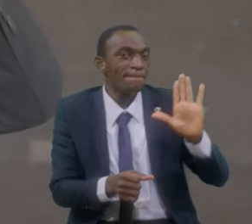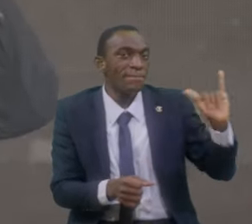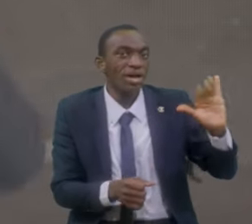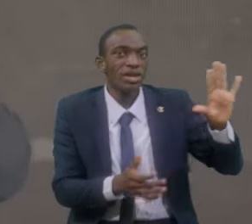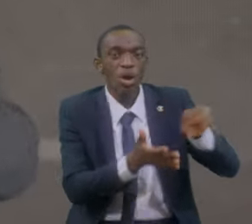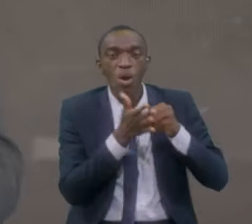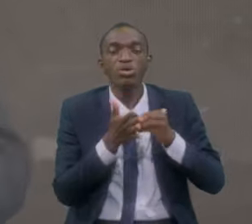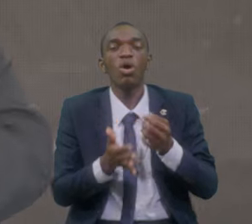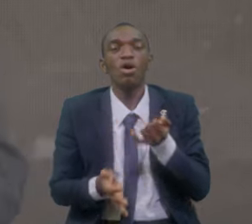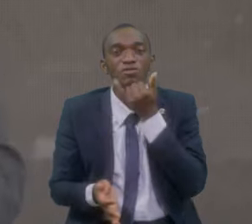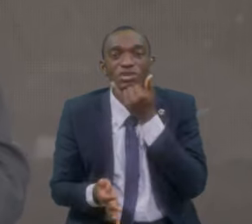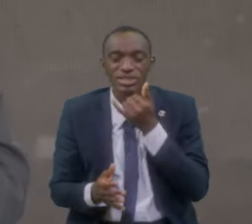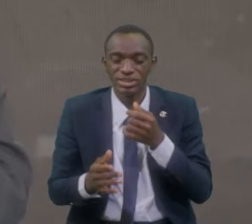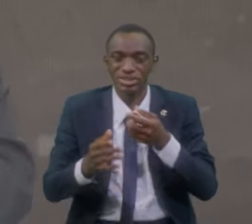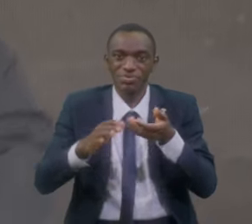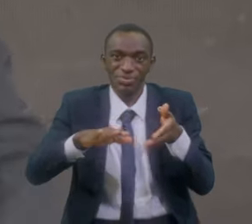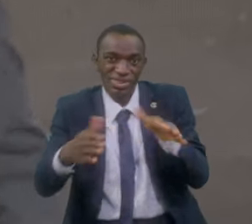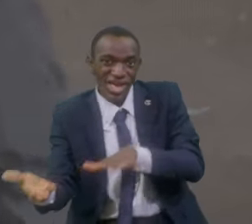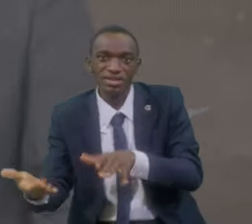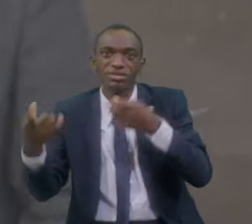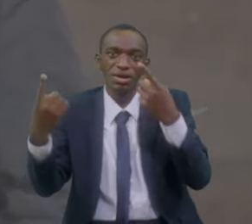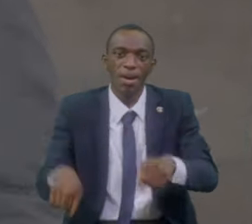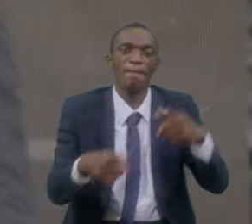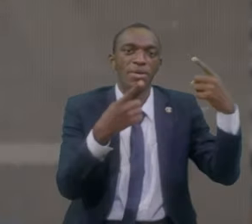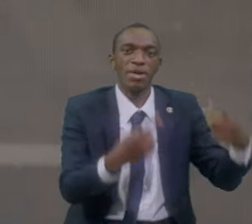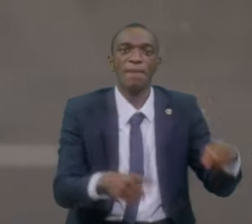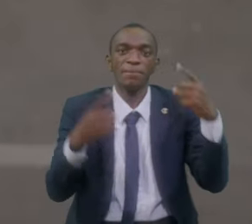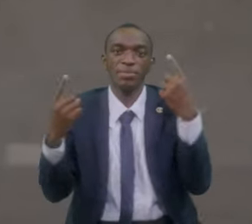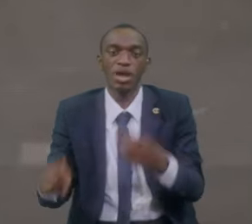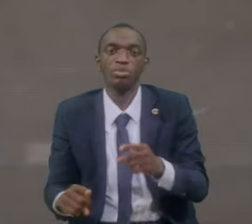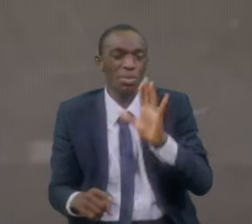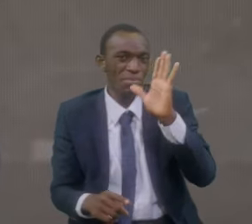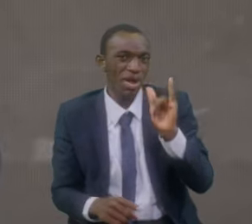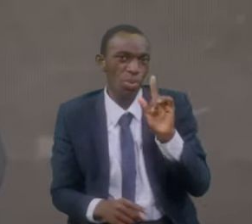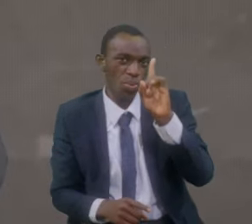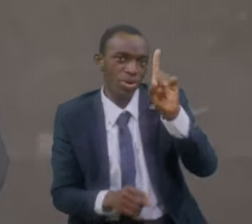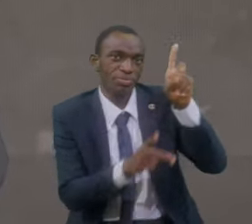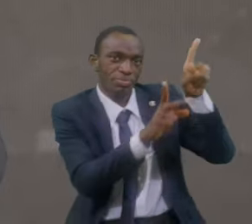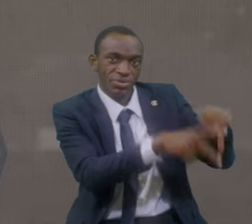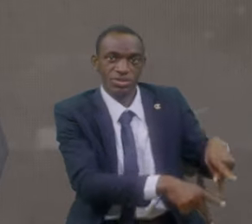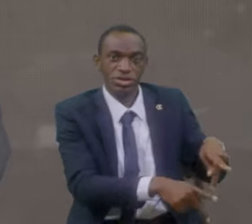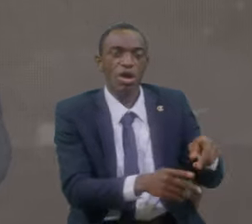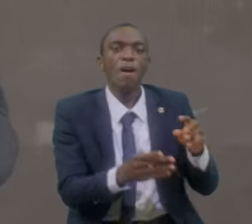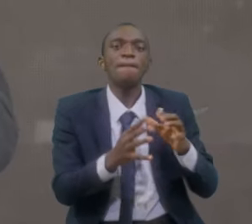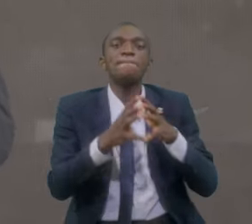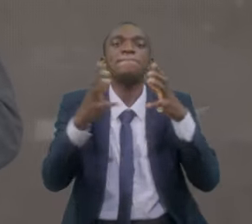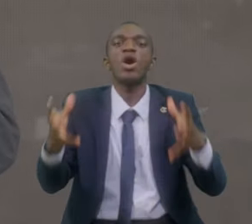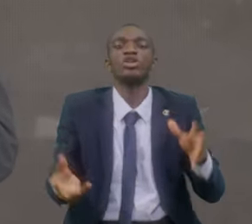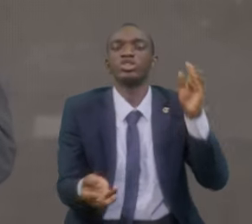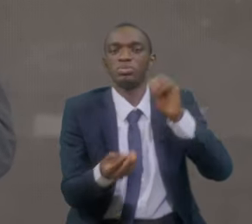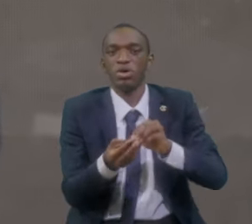death reigned by one, much more they that receive